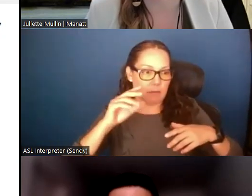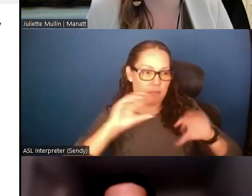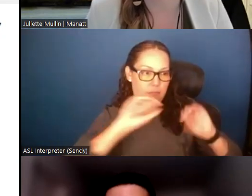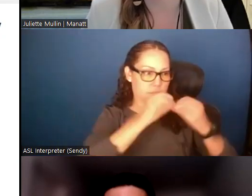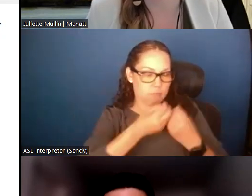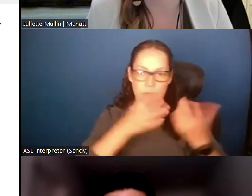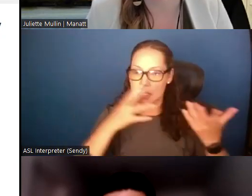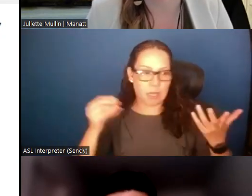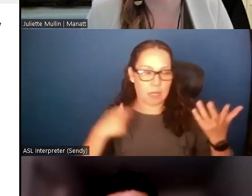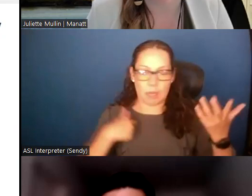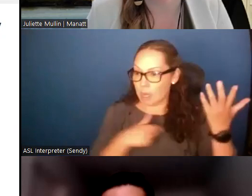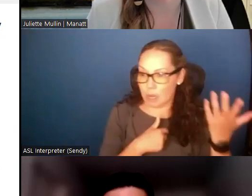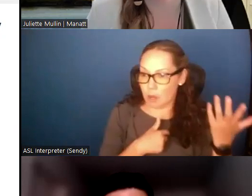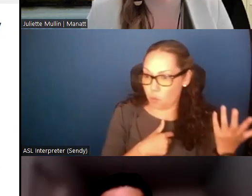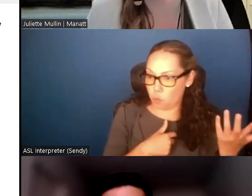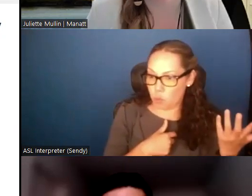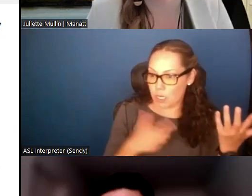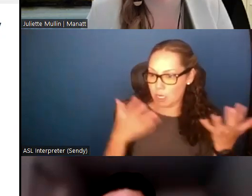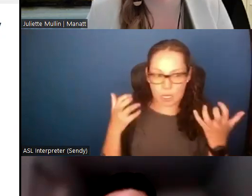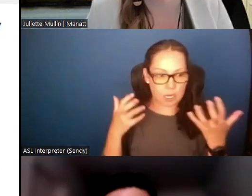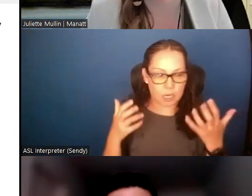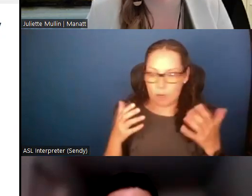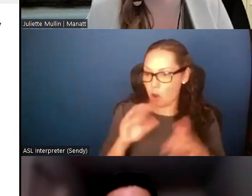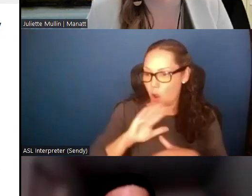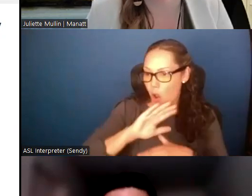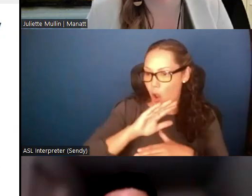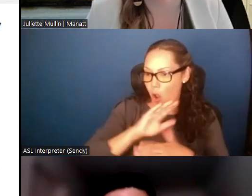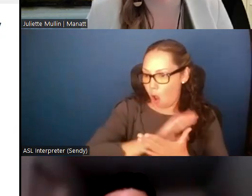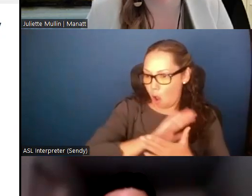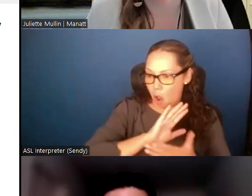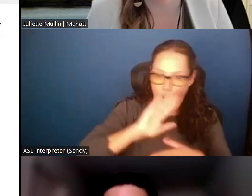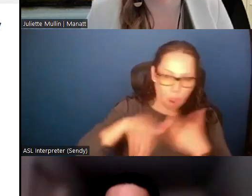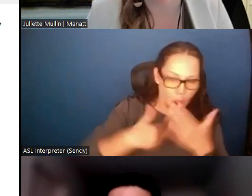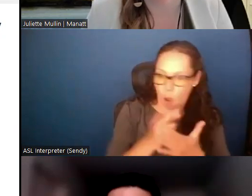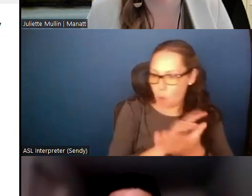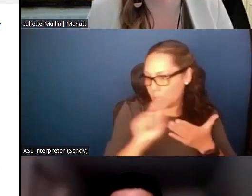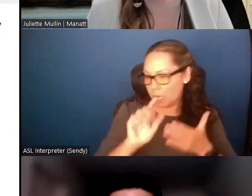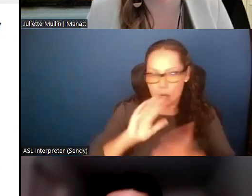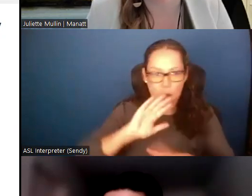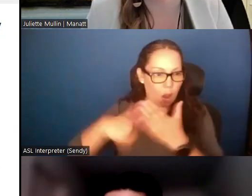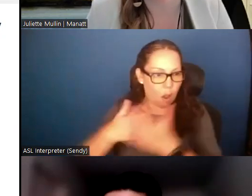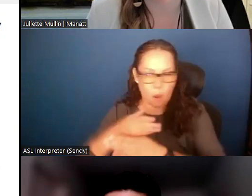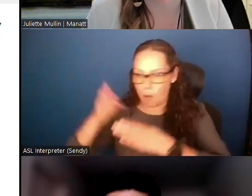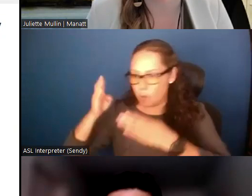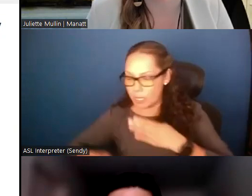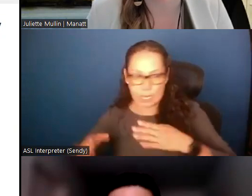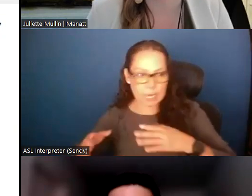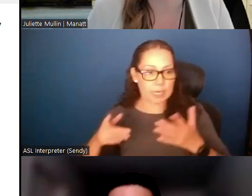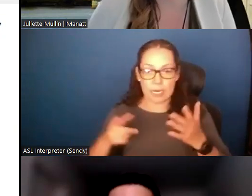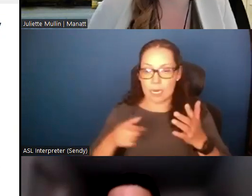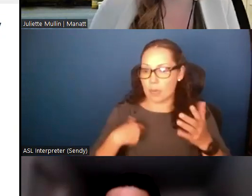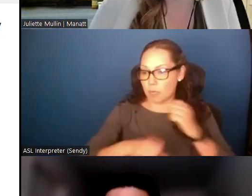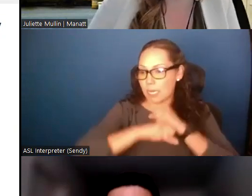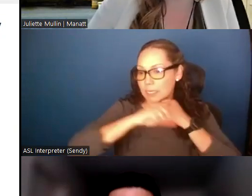doing. We've always had all week and all weekend visiting. We did limit overnight unless there were special circumstances,